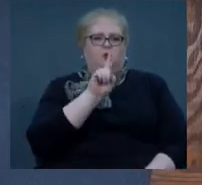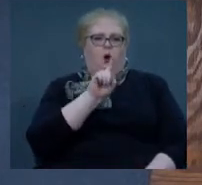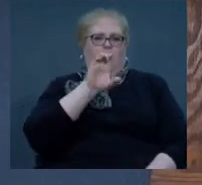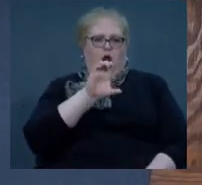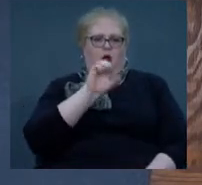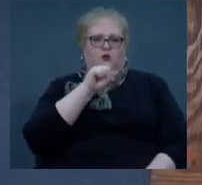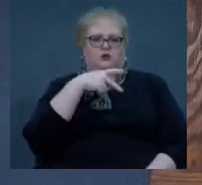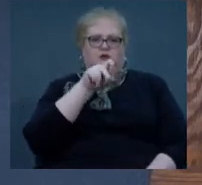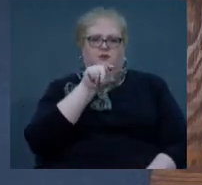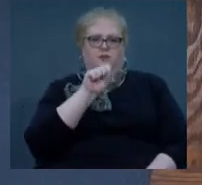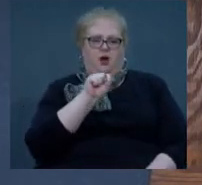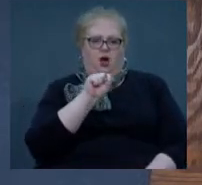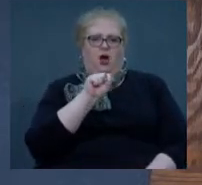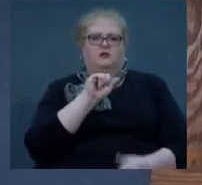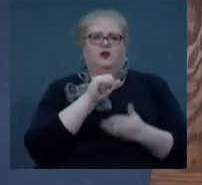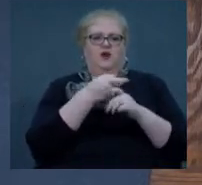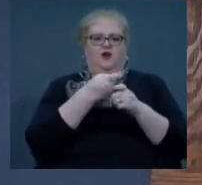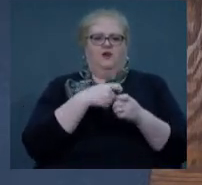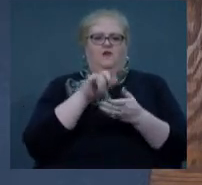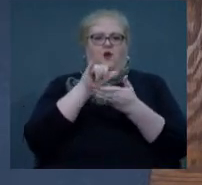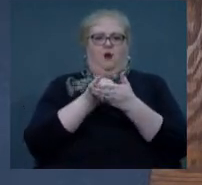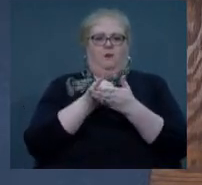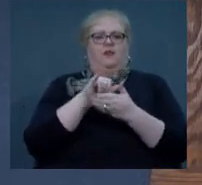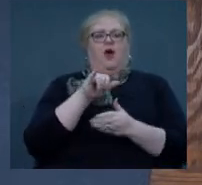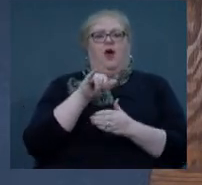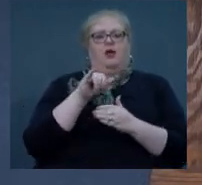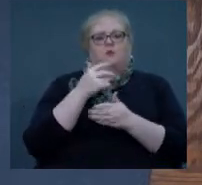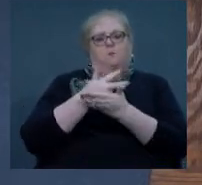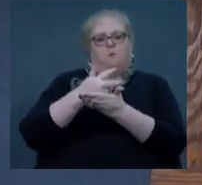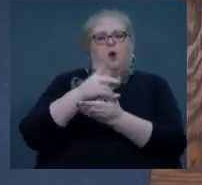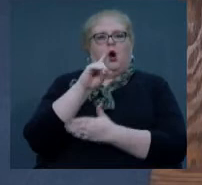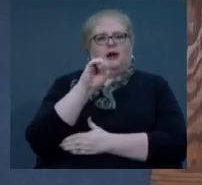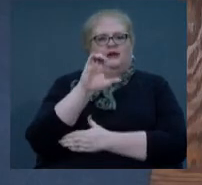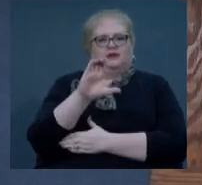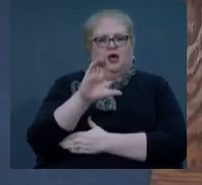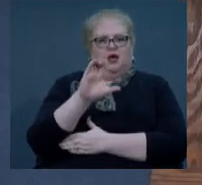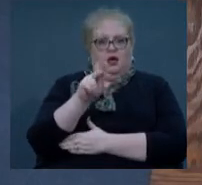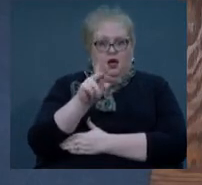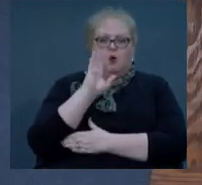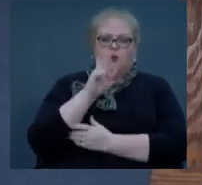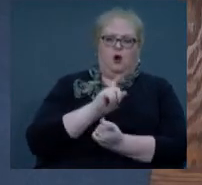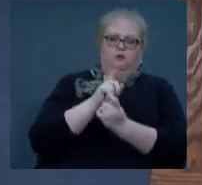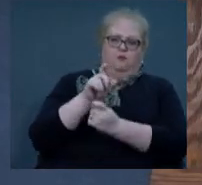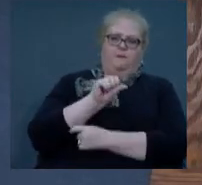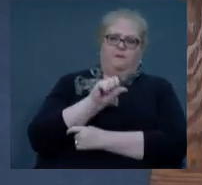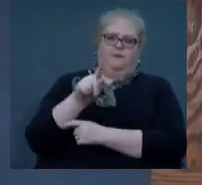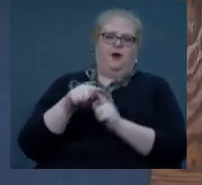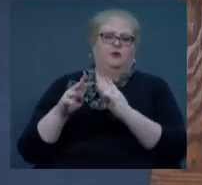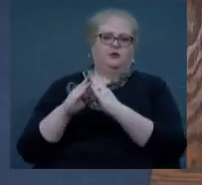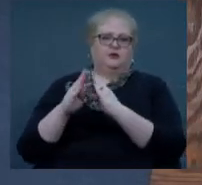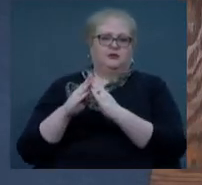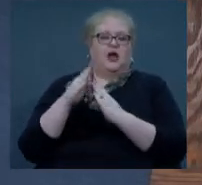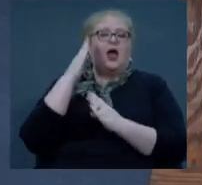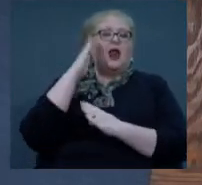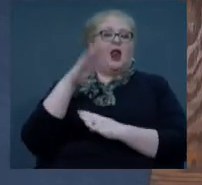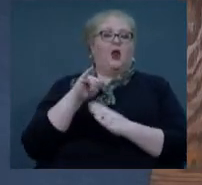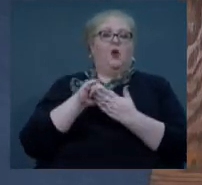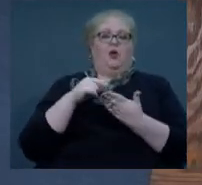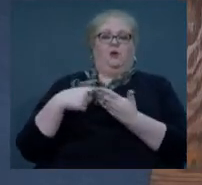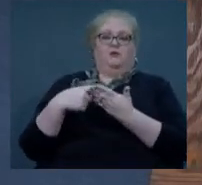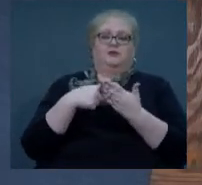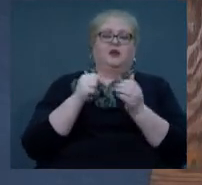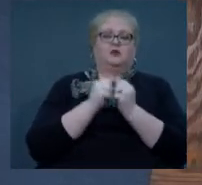deck at 2nd and Main would return to the city. I can tell you in my discussions with the Convention Bureau that those are